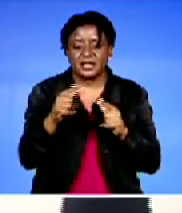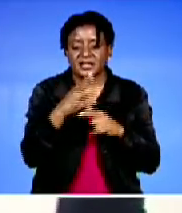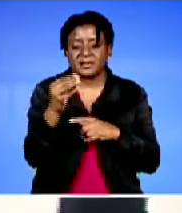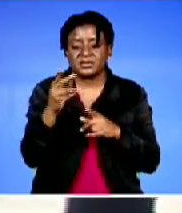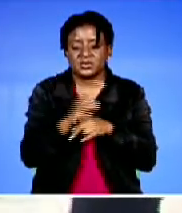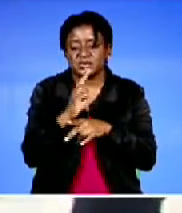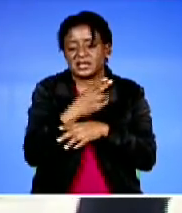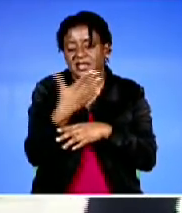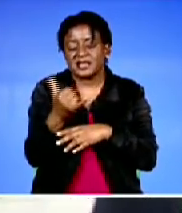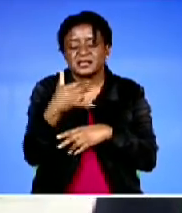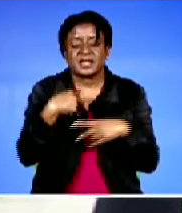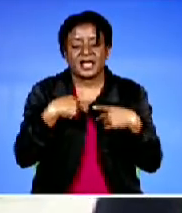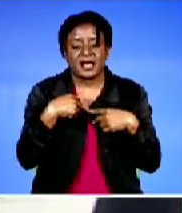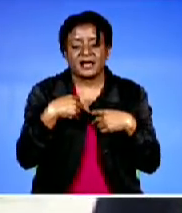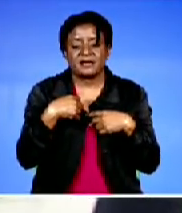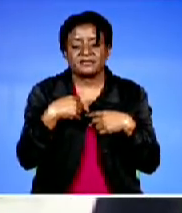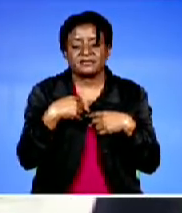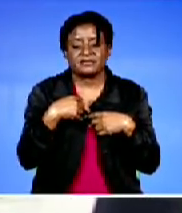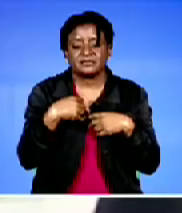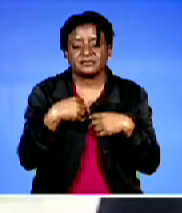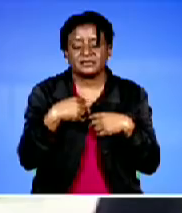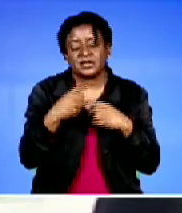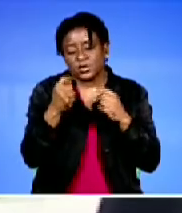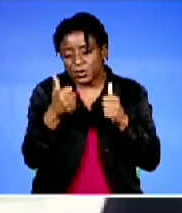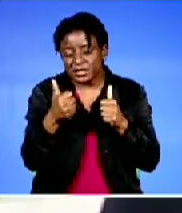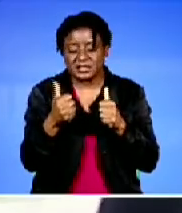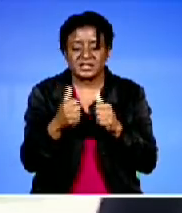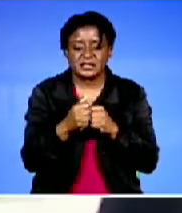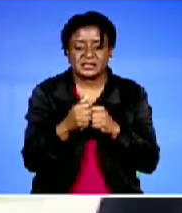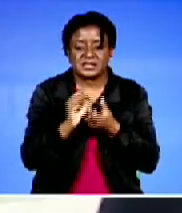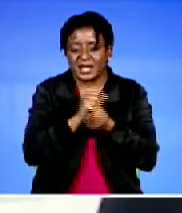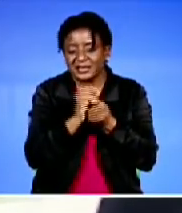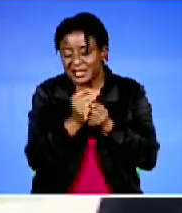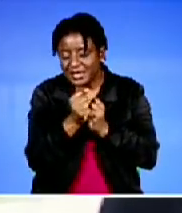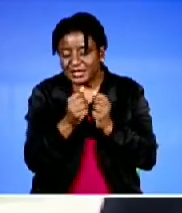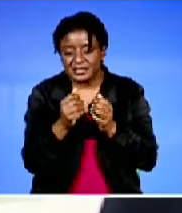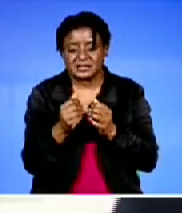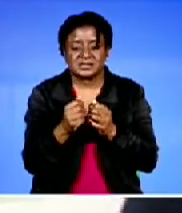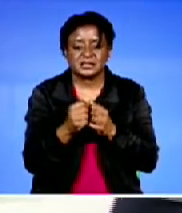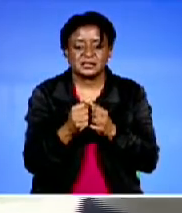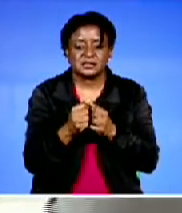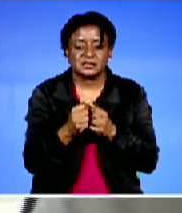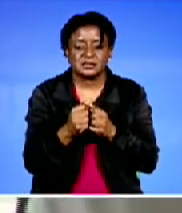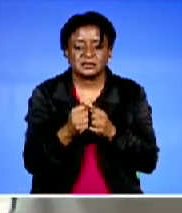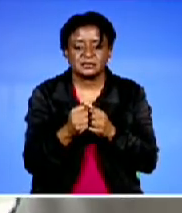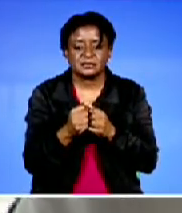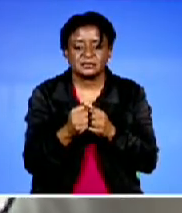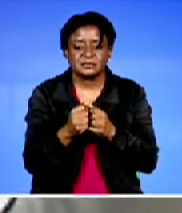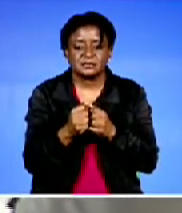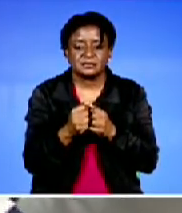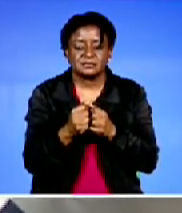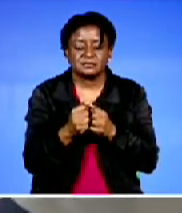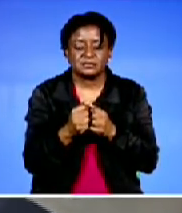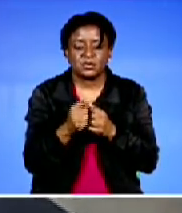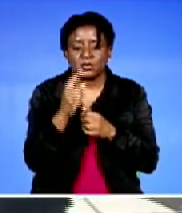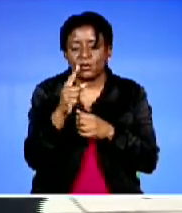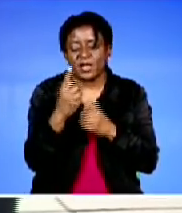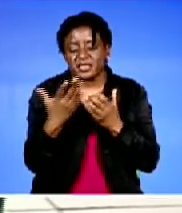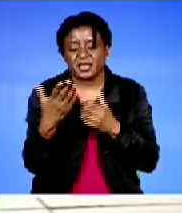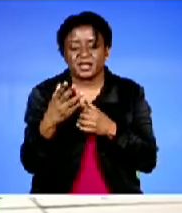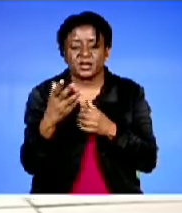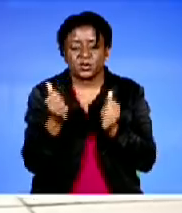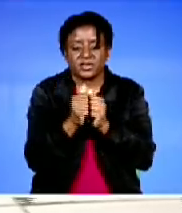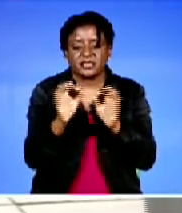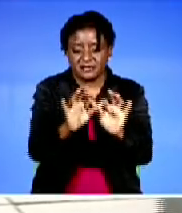have naturally. You know, their athleticism, their quickness, their agility. And one of the things with the katana fencing program that we're doing here, we're